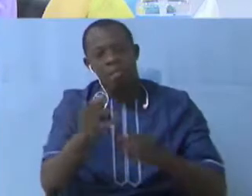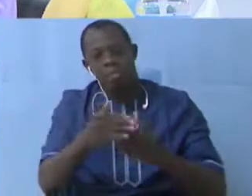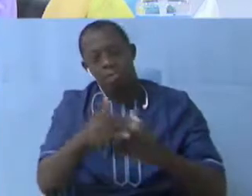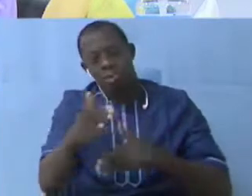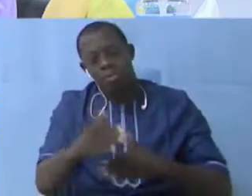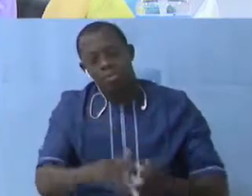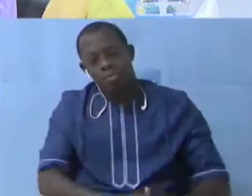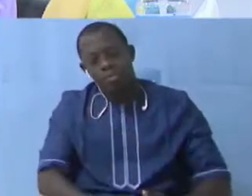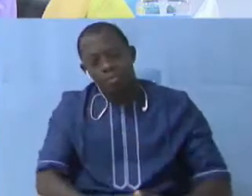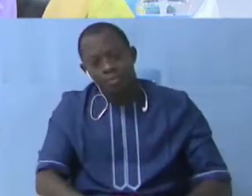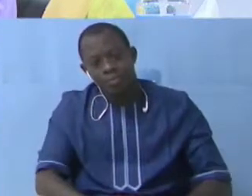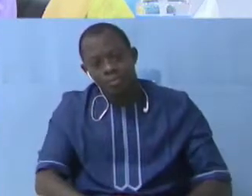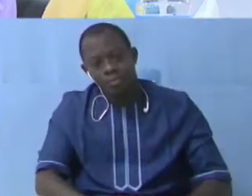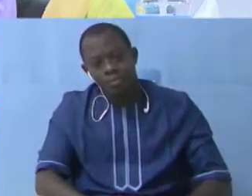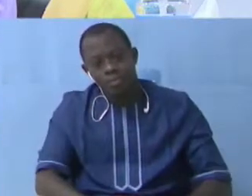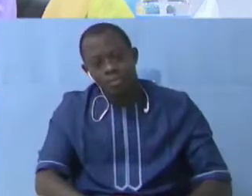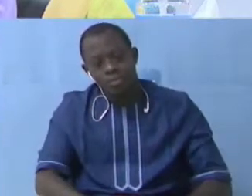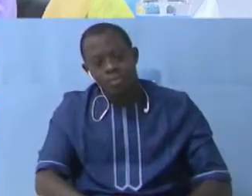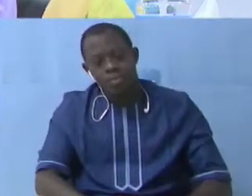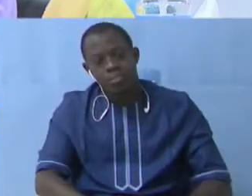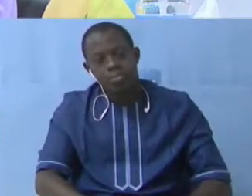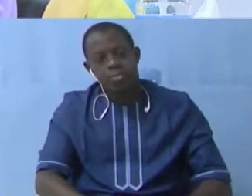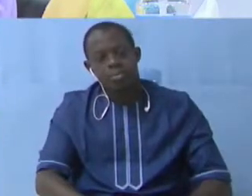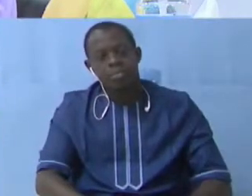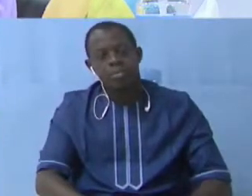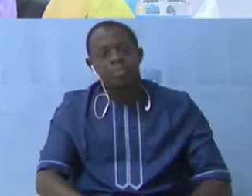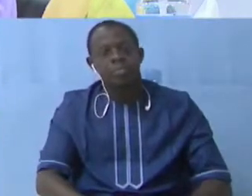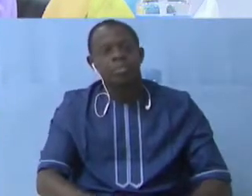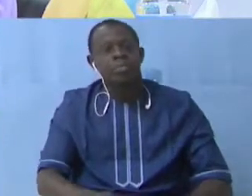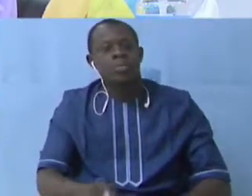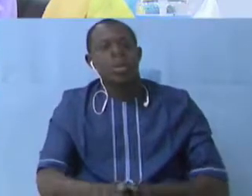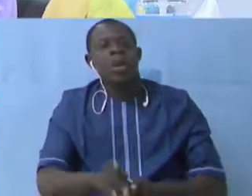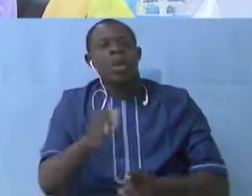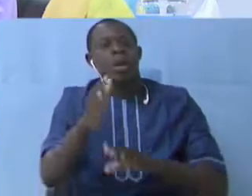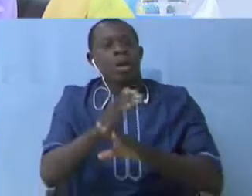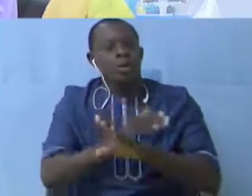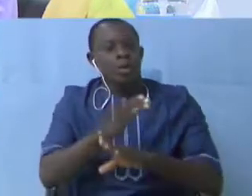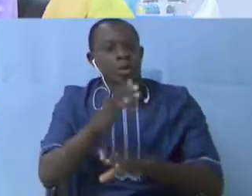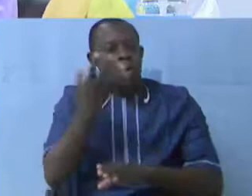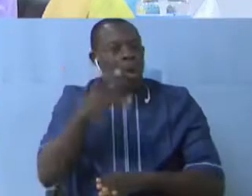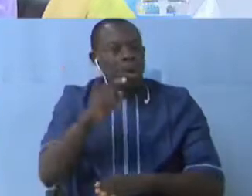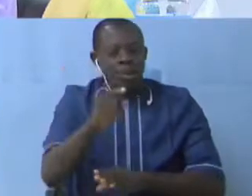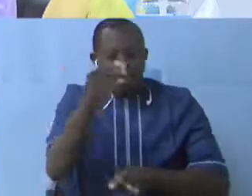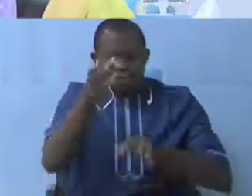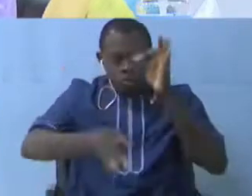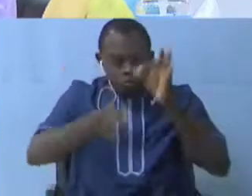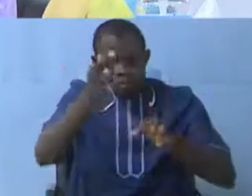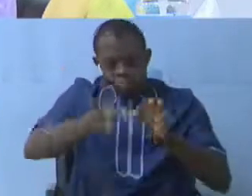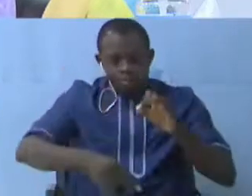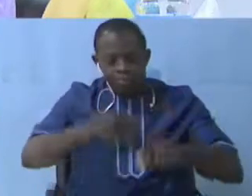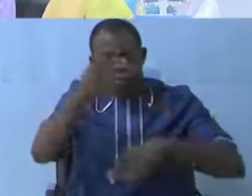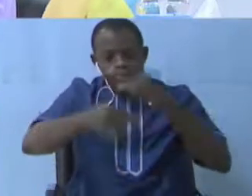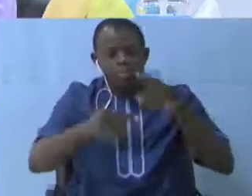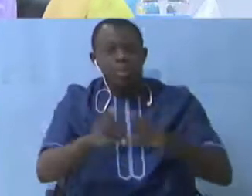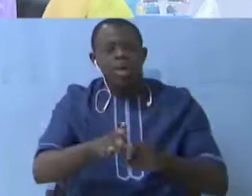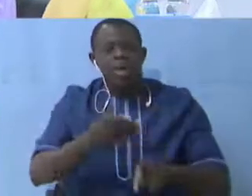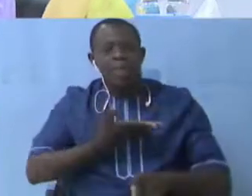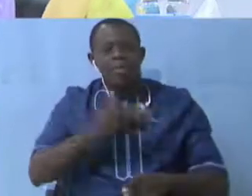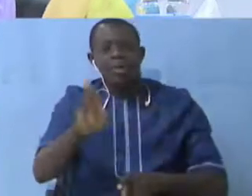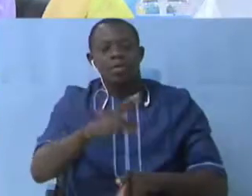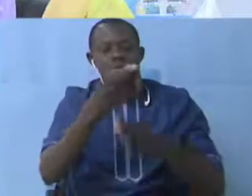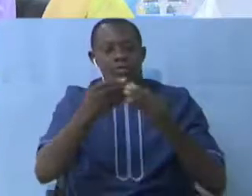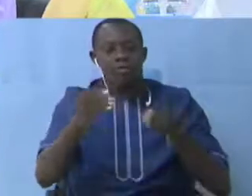dimbal. And whilst also that court matter was, moving, we got a resolution